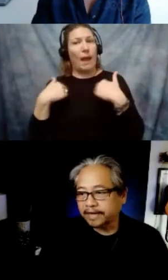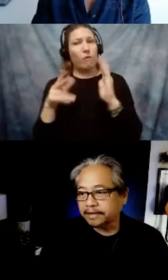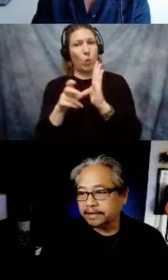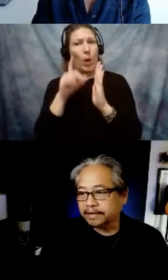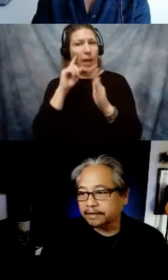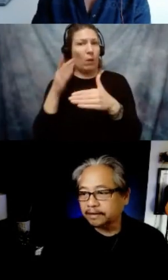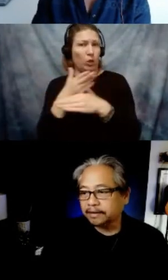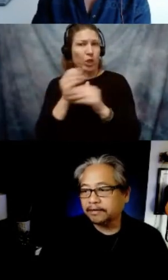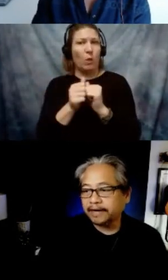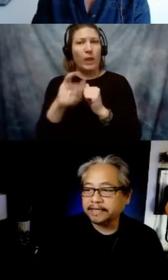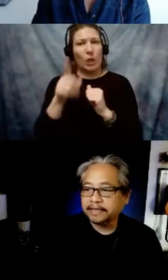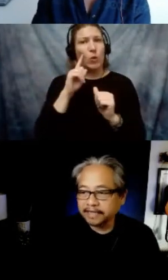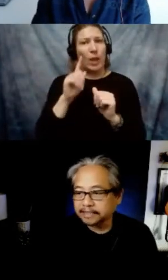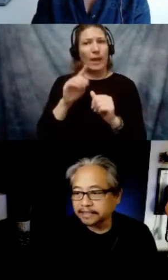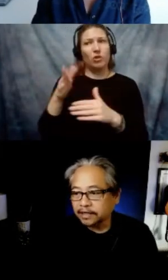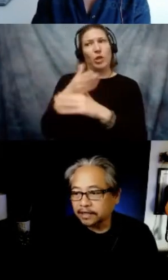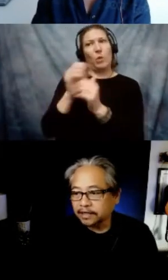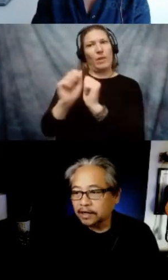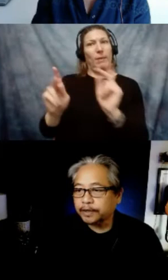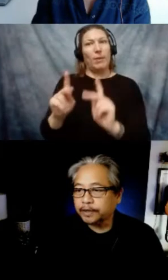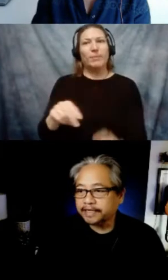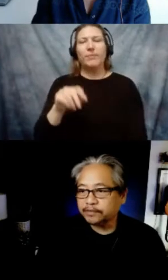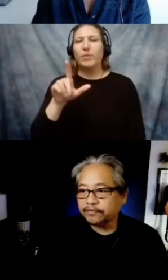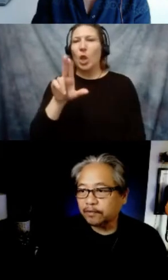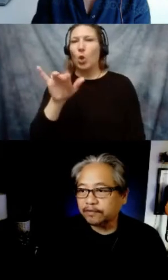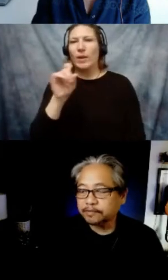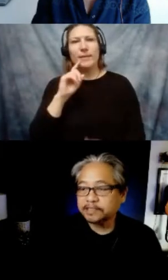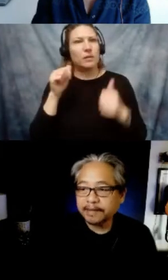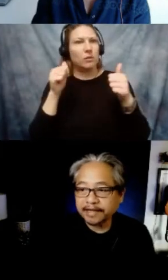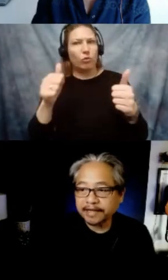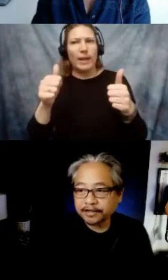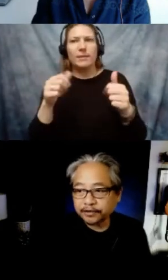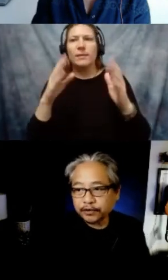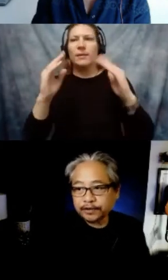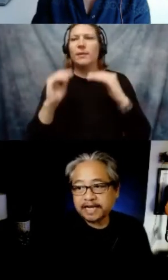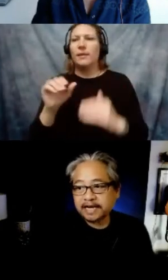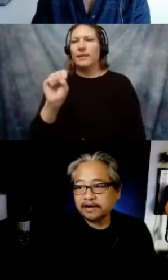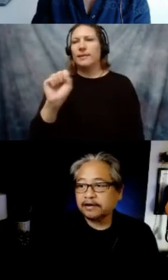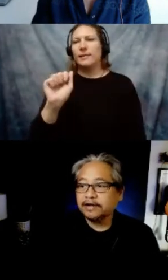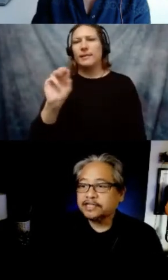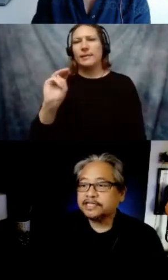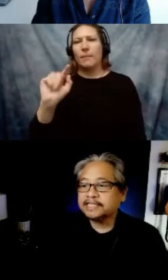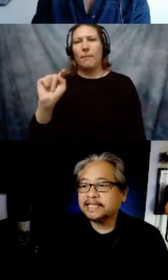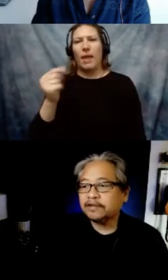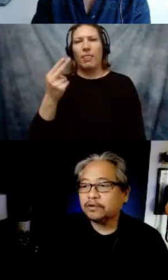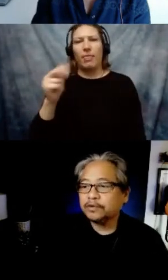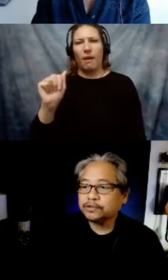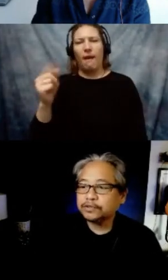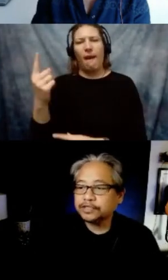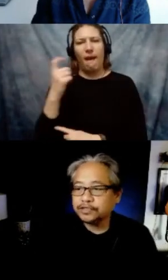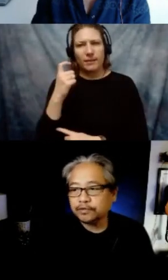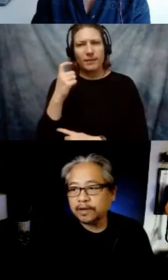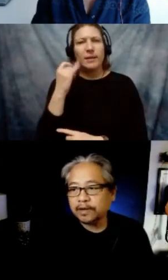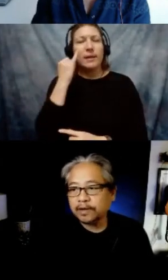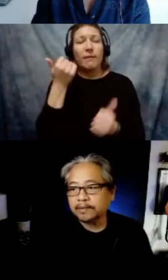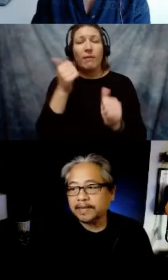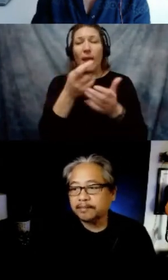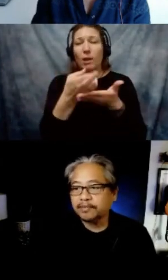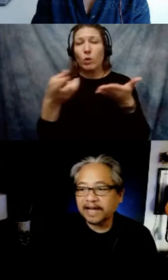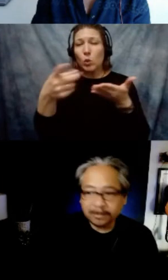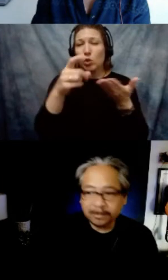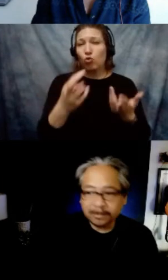from Samantha Curtin here. She's asking if there are resources you can recommend that provide alternatives to popular